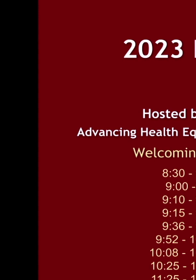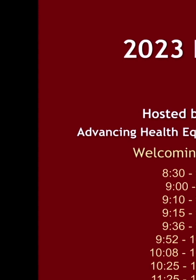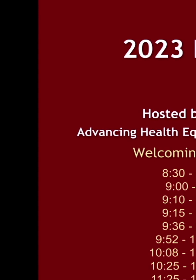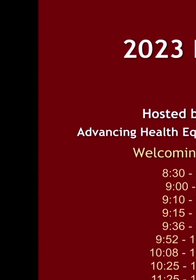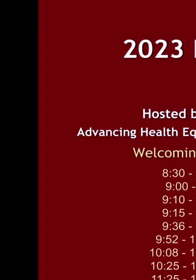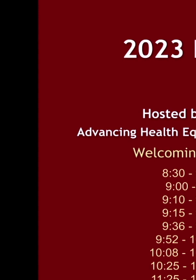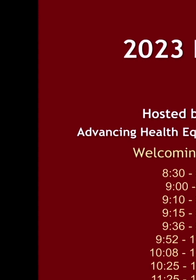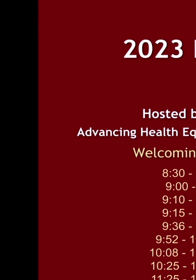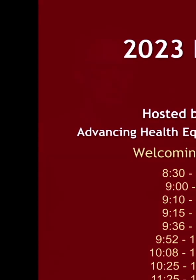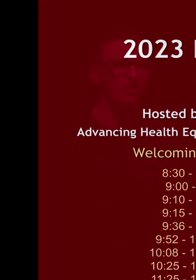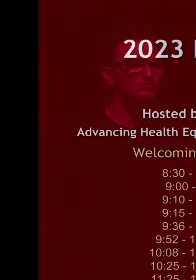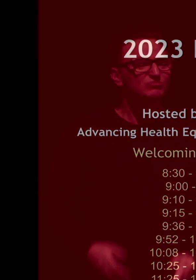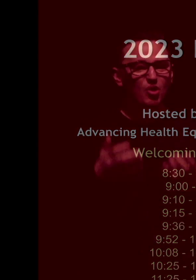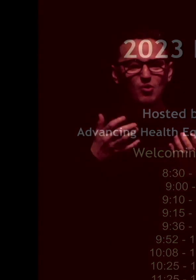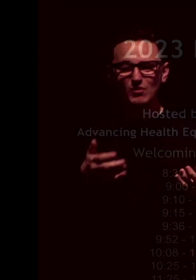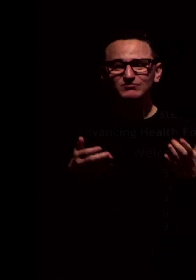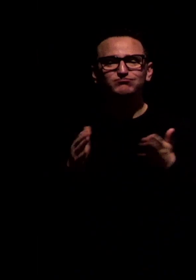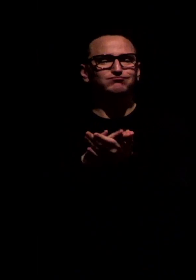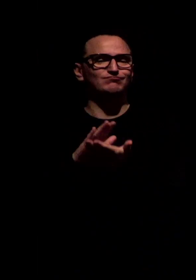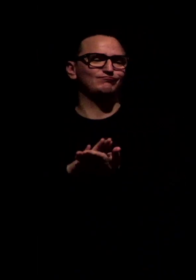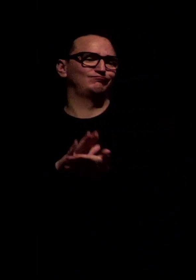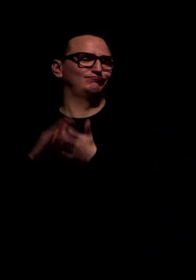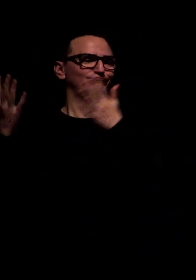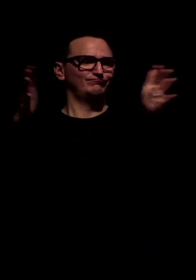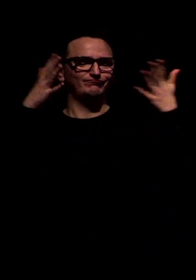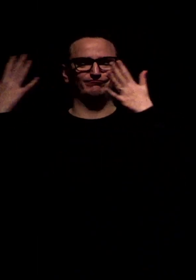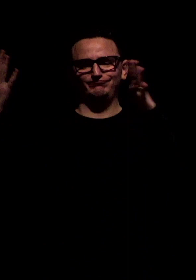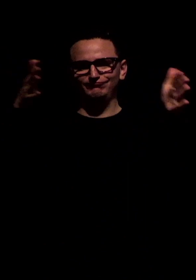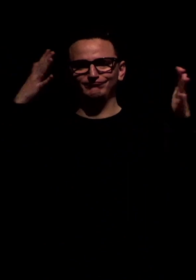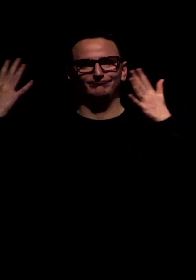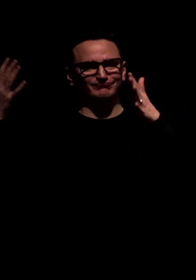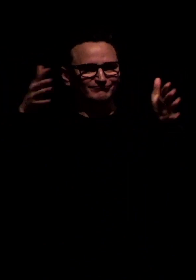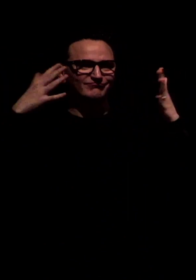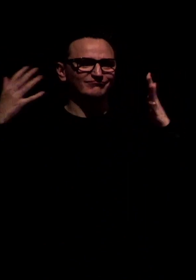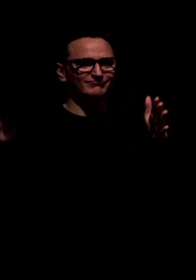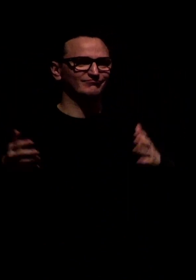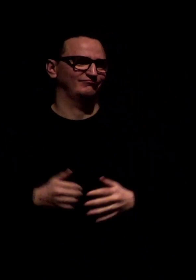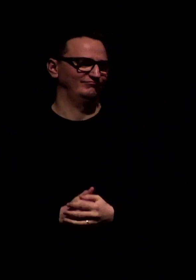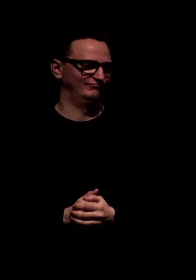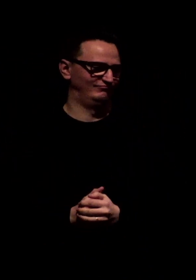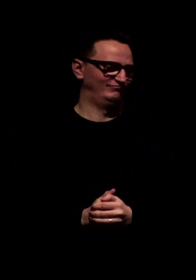I'd like to give another round of applause, if we could, for our wonderful speakers. They were fantastic.